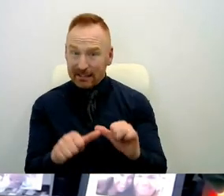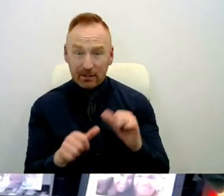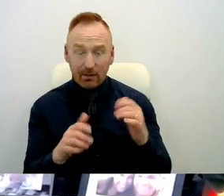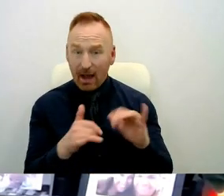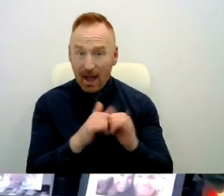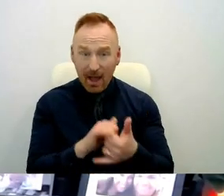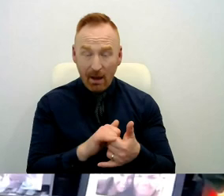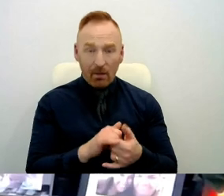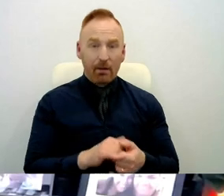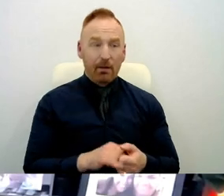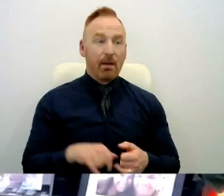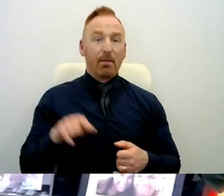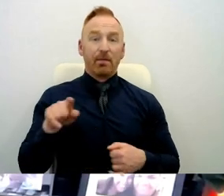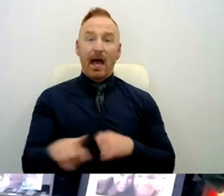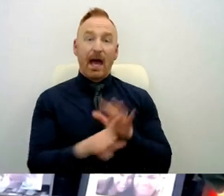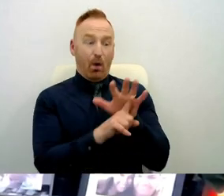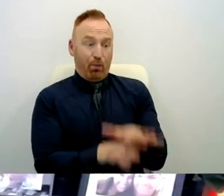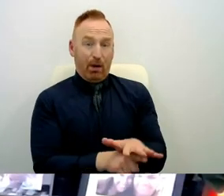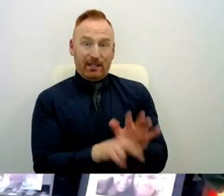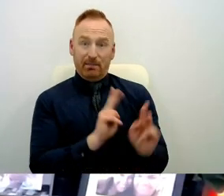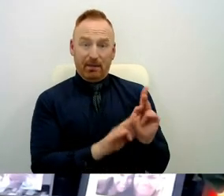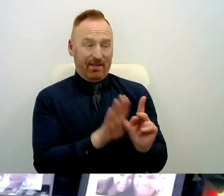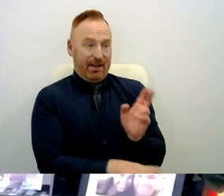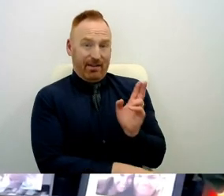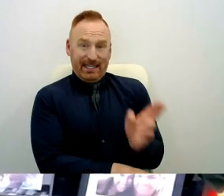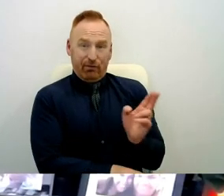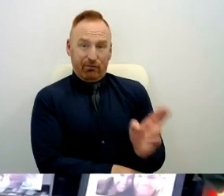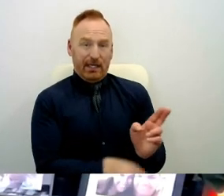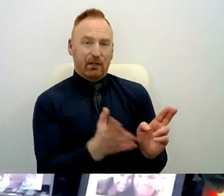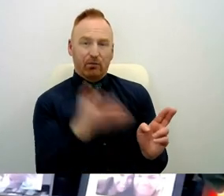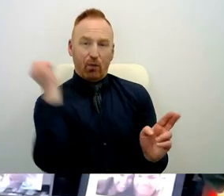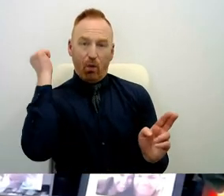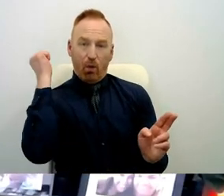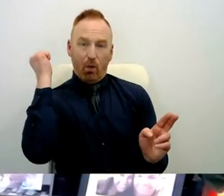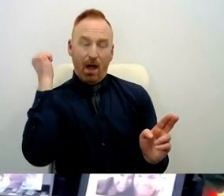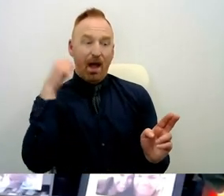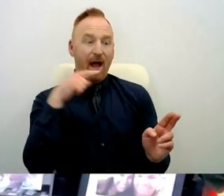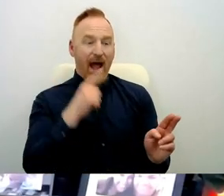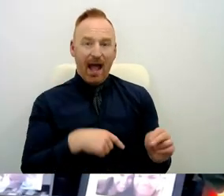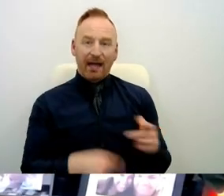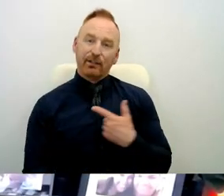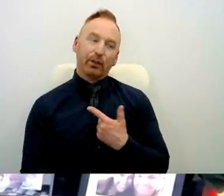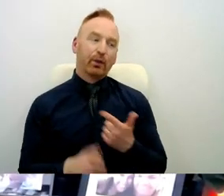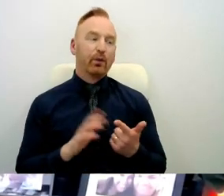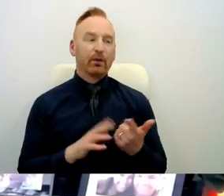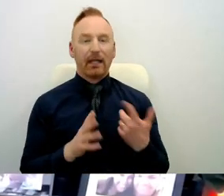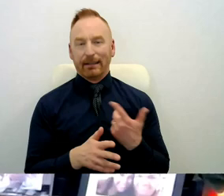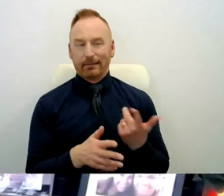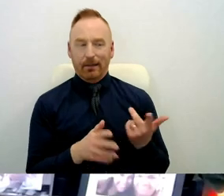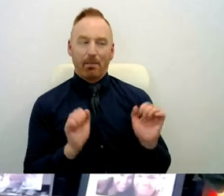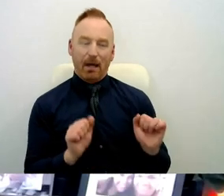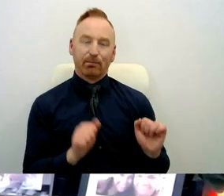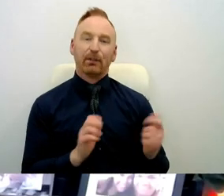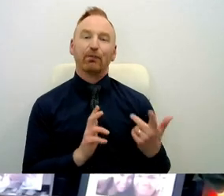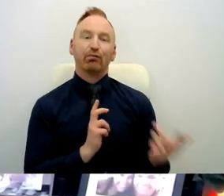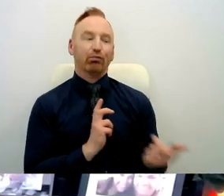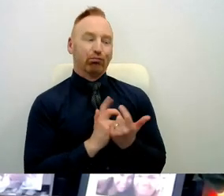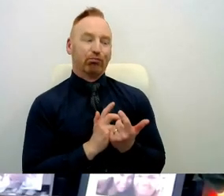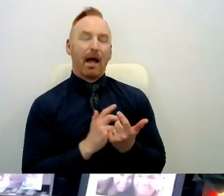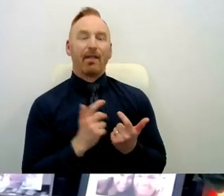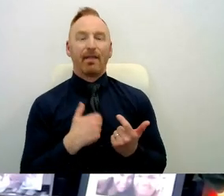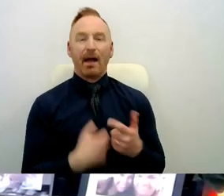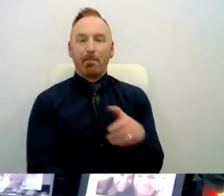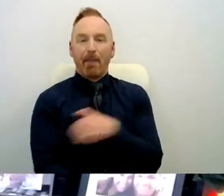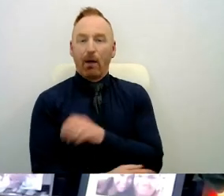to deprive oppressed peoples of their own history and to rewrite the narrative to suit those whose goal is to maintain